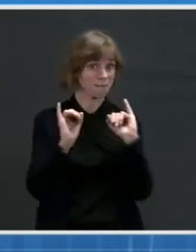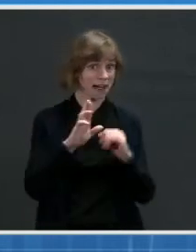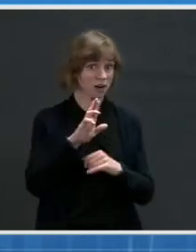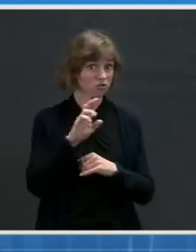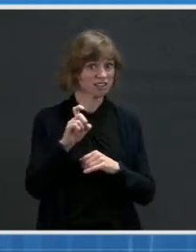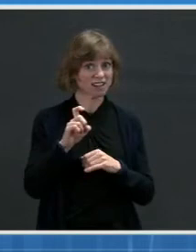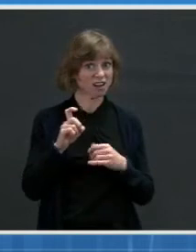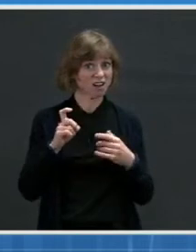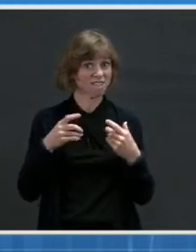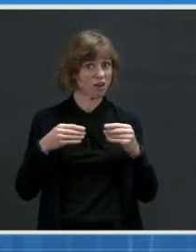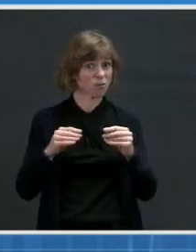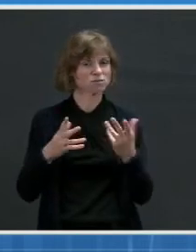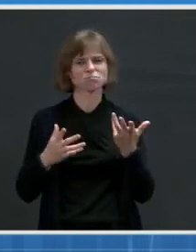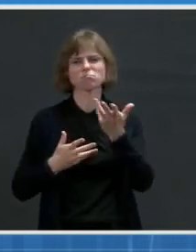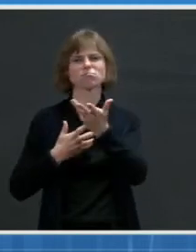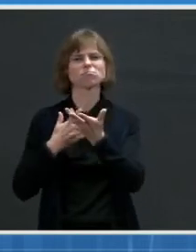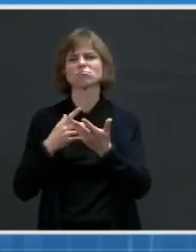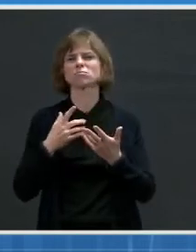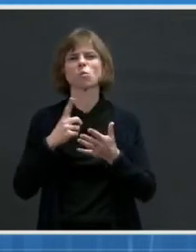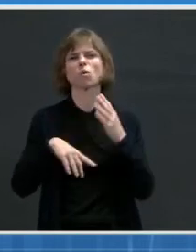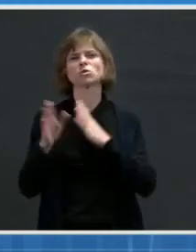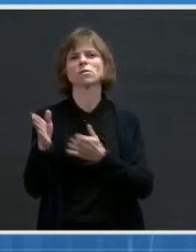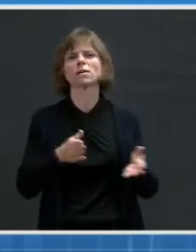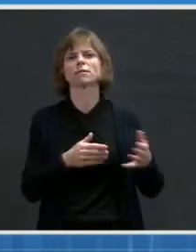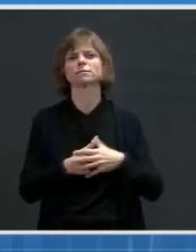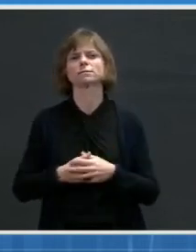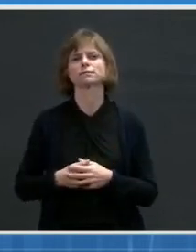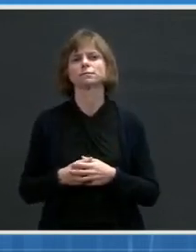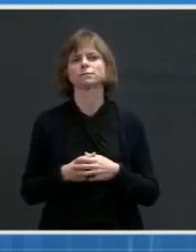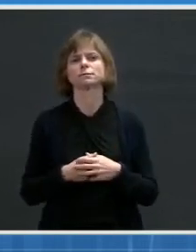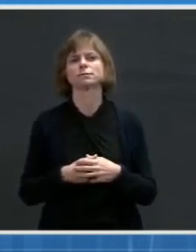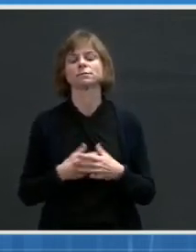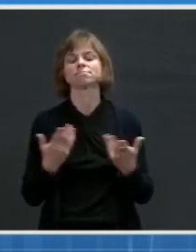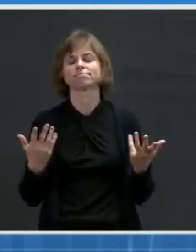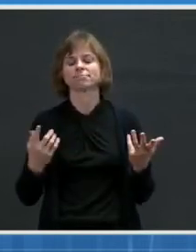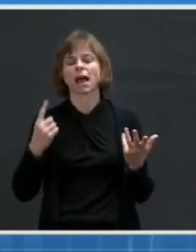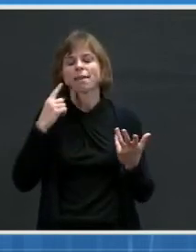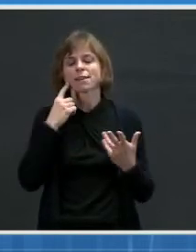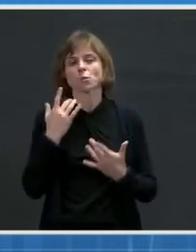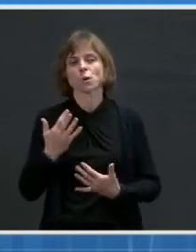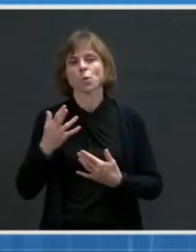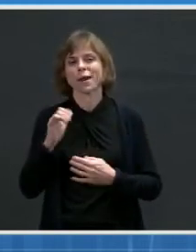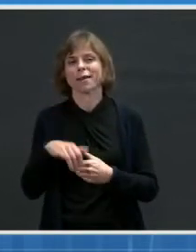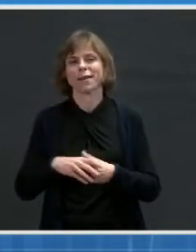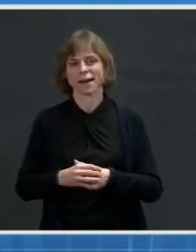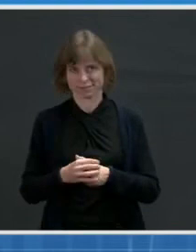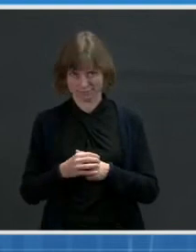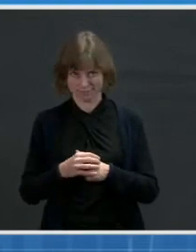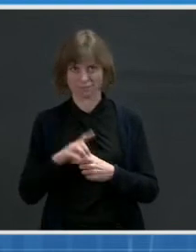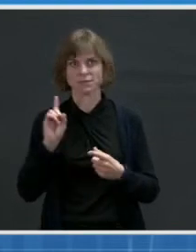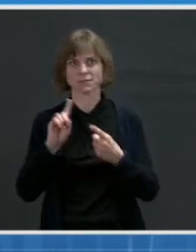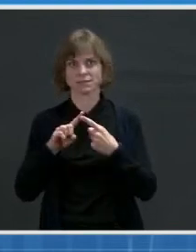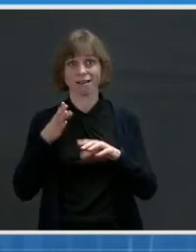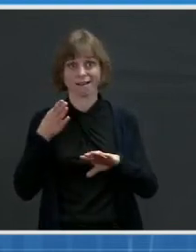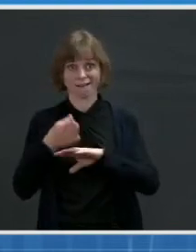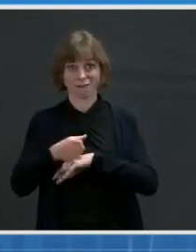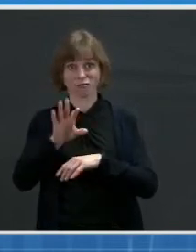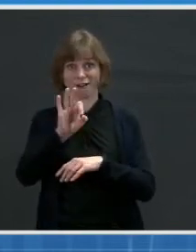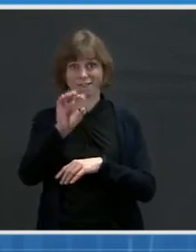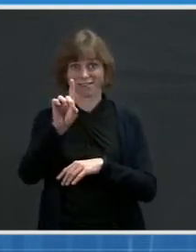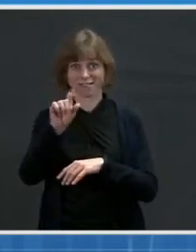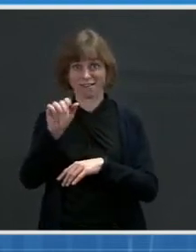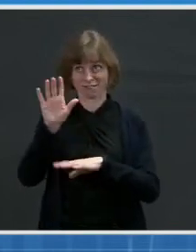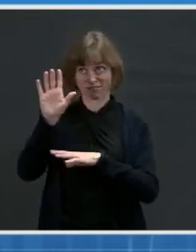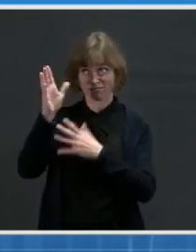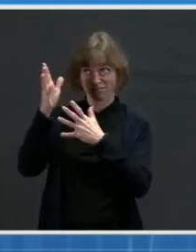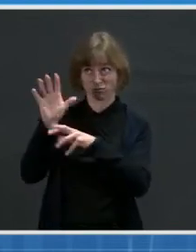talk a little bit about what your plans for that are? So I think we're going to wait on that until after the FDA does its work,